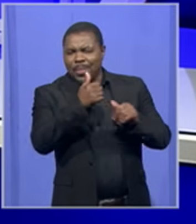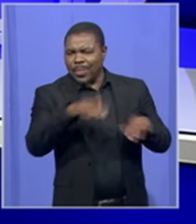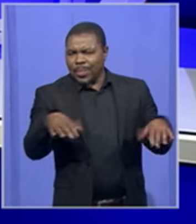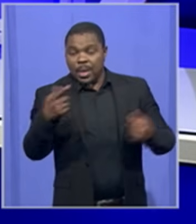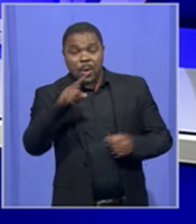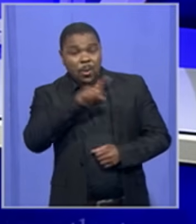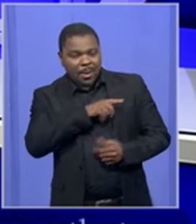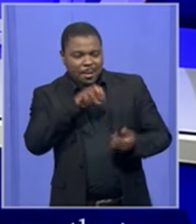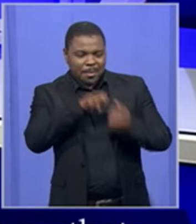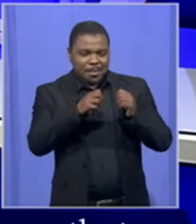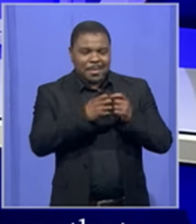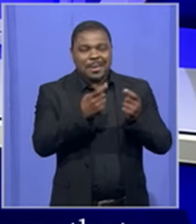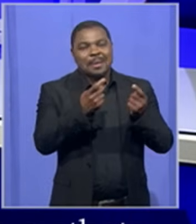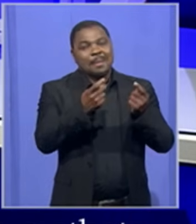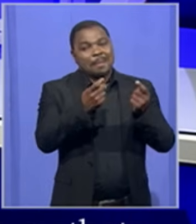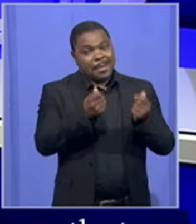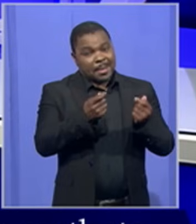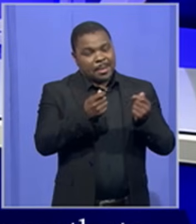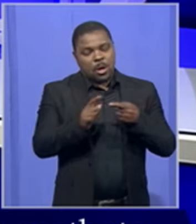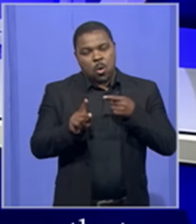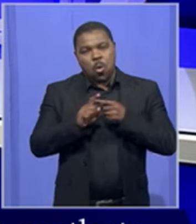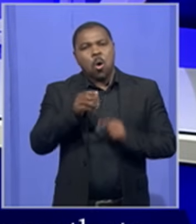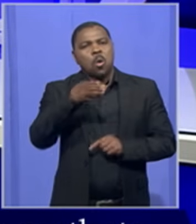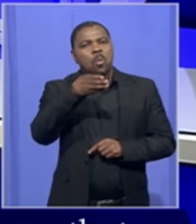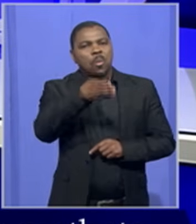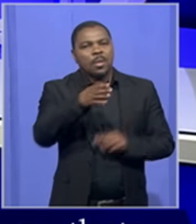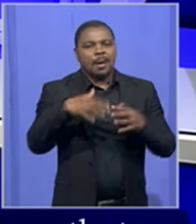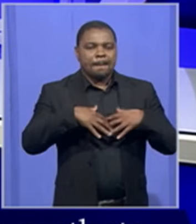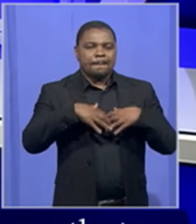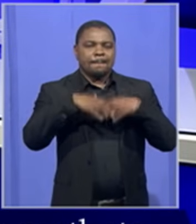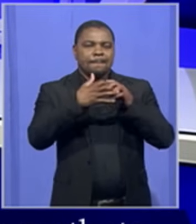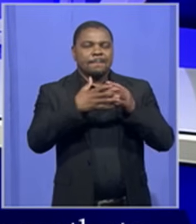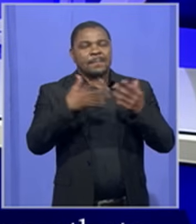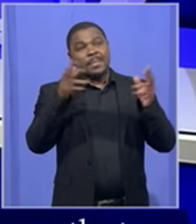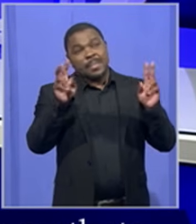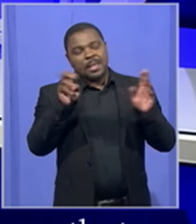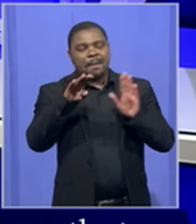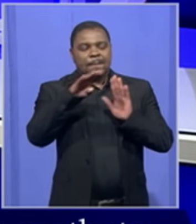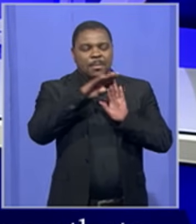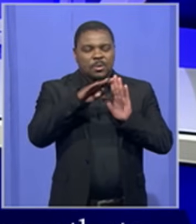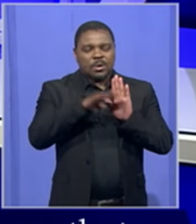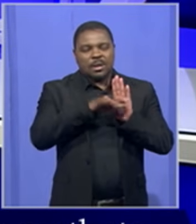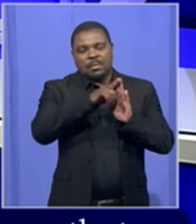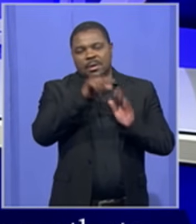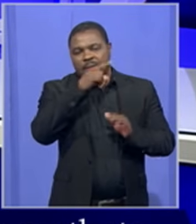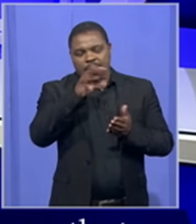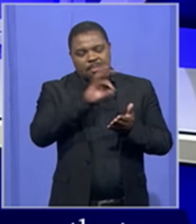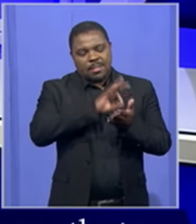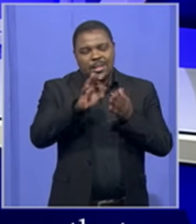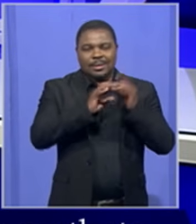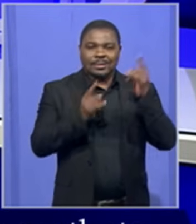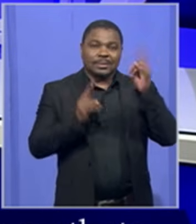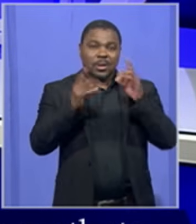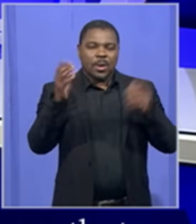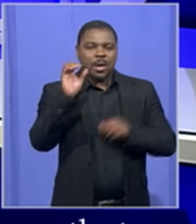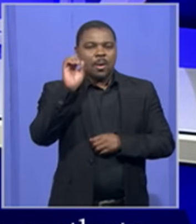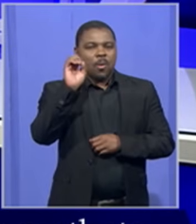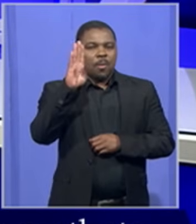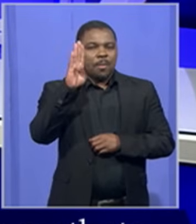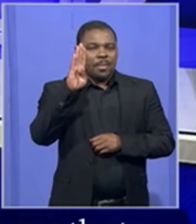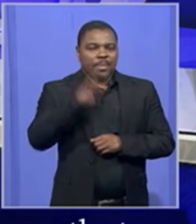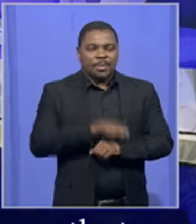ya mathata a ditšhelete. O buile seno kwa tiragalong ya go thankgolola letsholo la ditoropo tse di phepa kwa Bloemfontein.